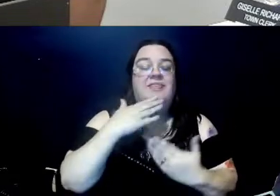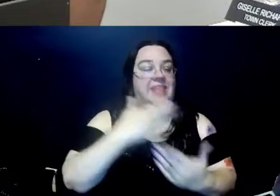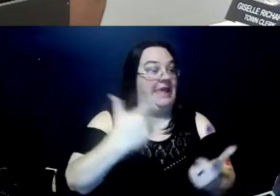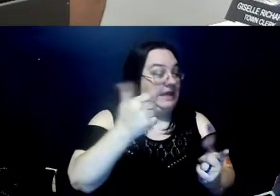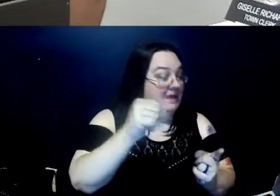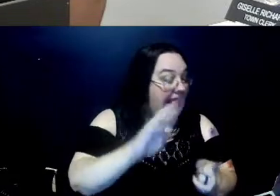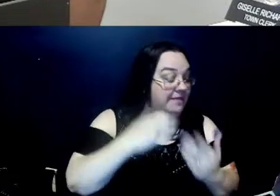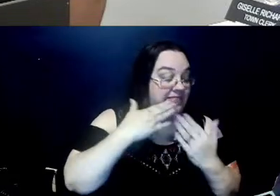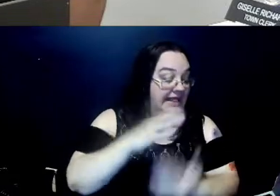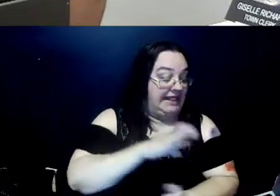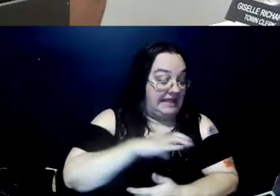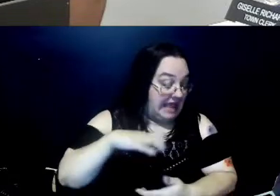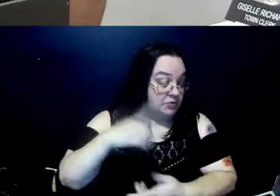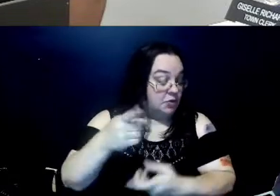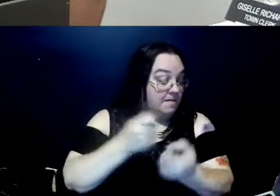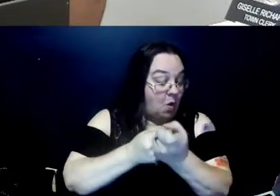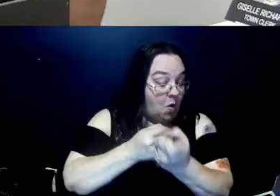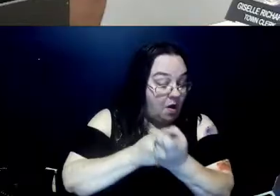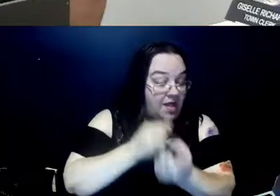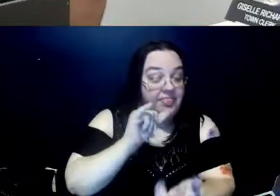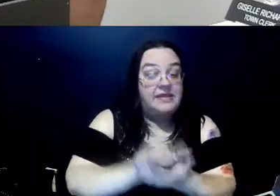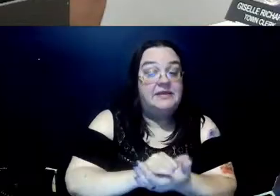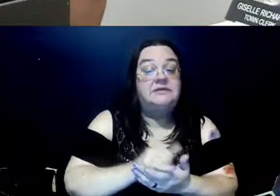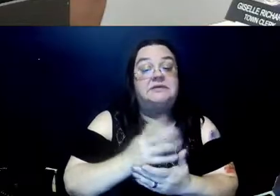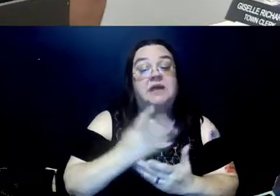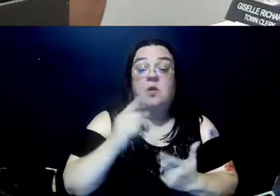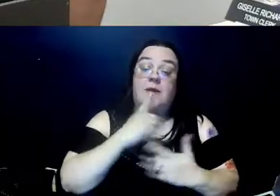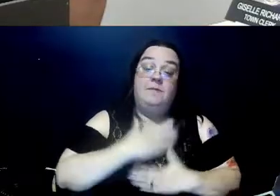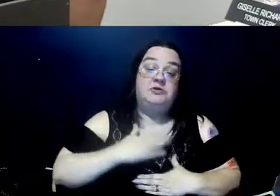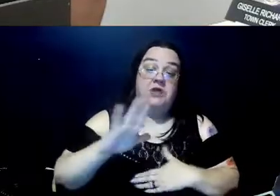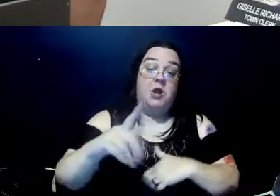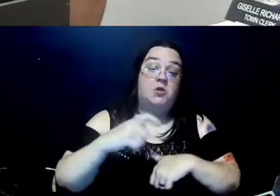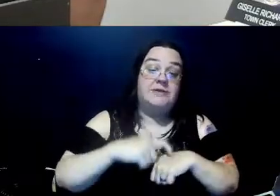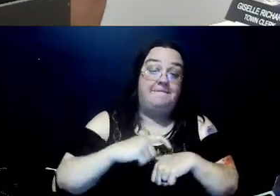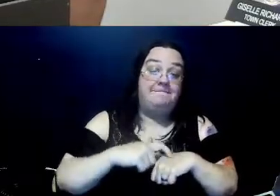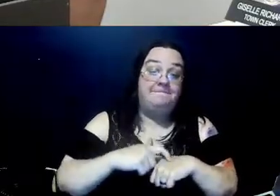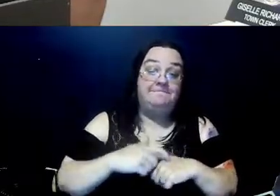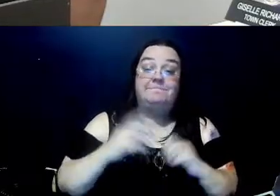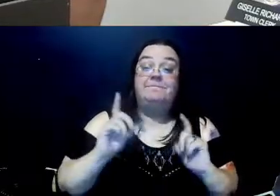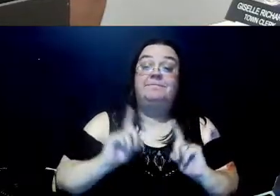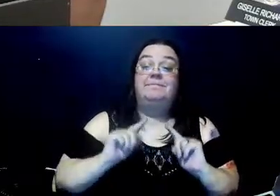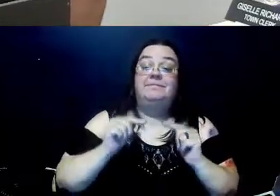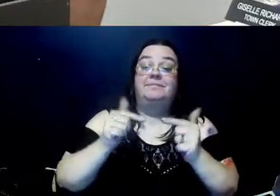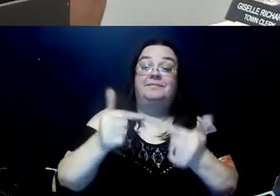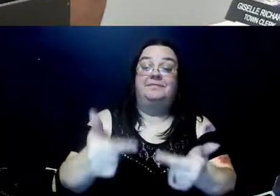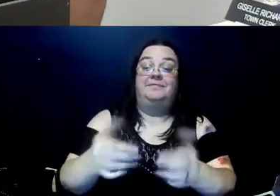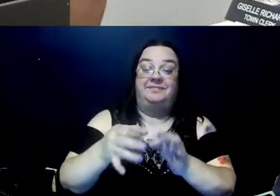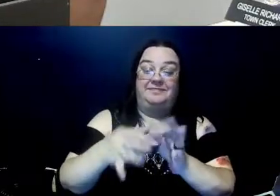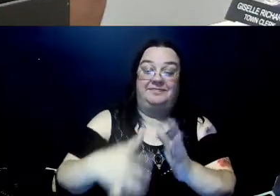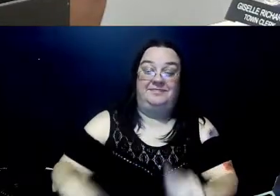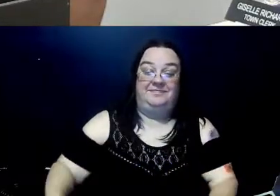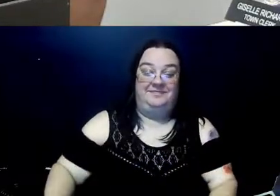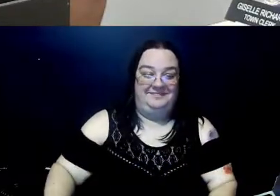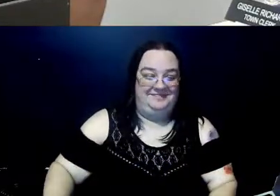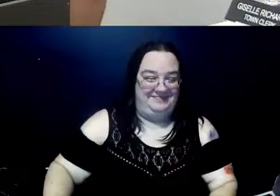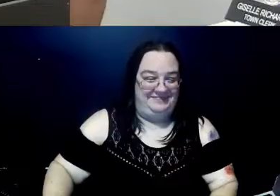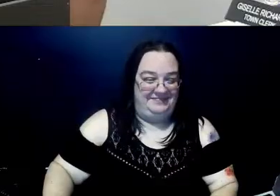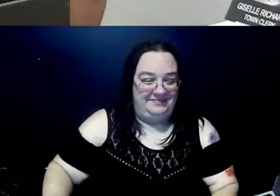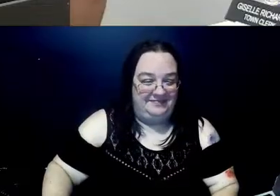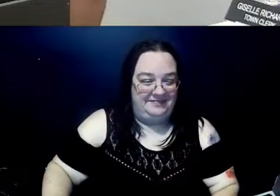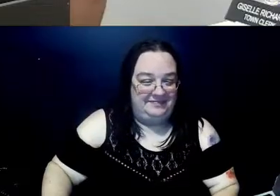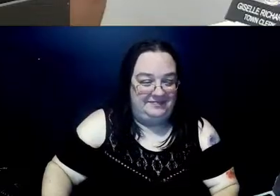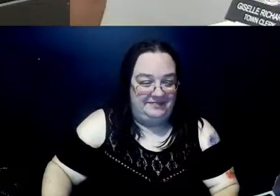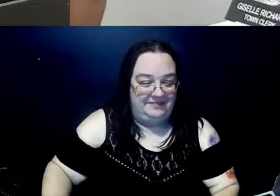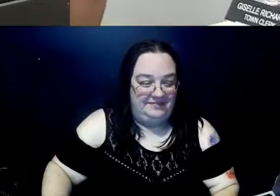for supporting this, and appreciate the time. Thank you for those comments, sir.